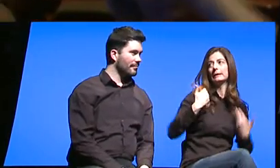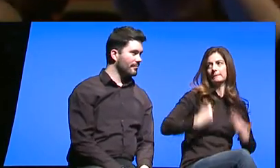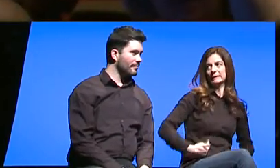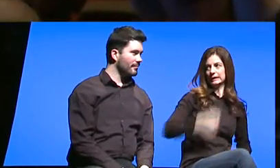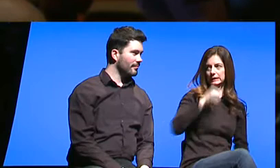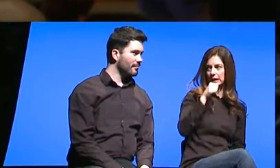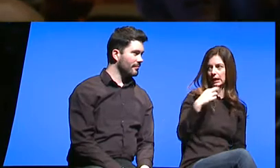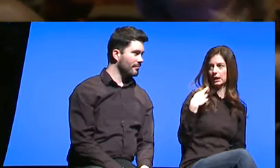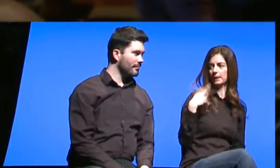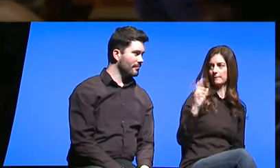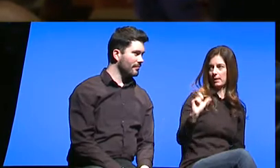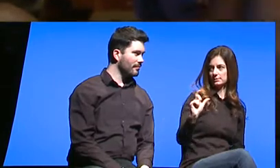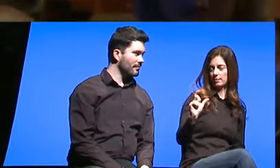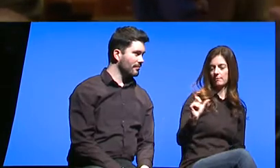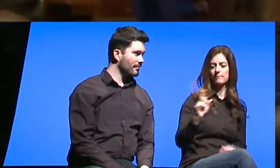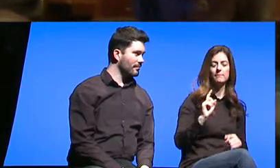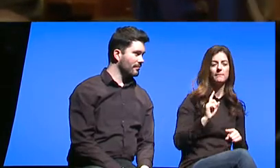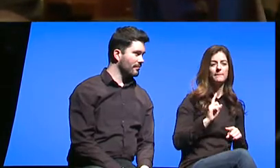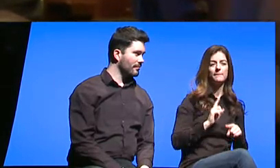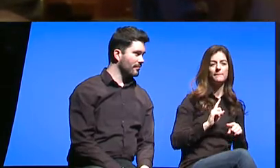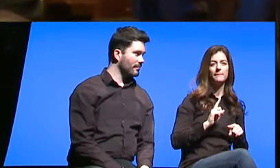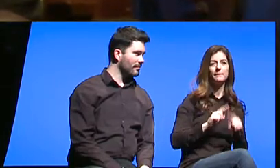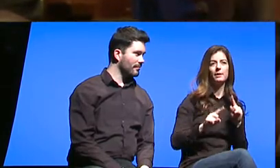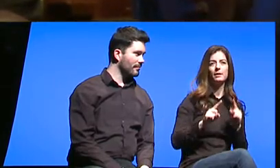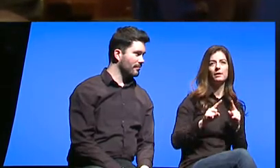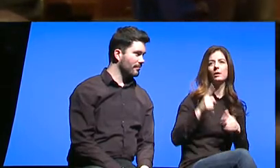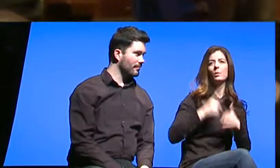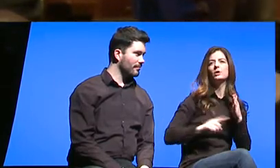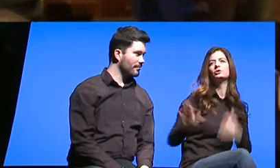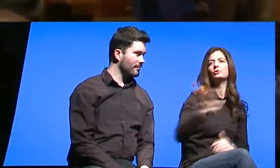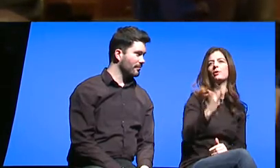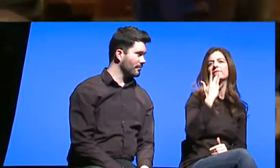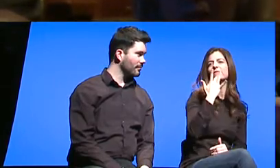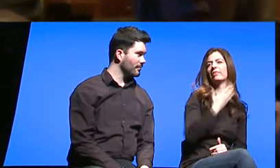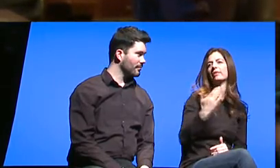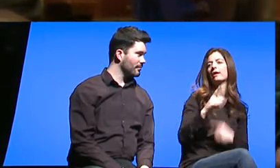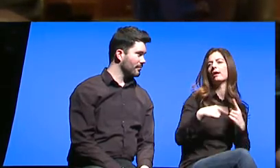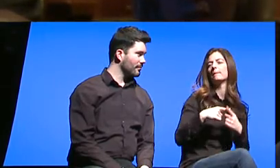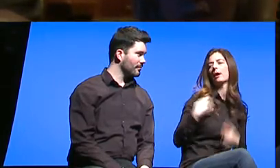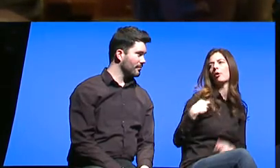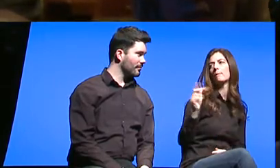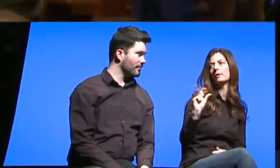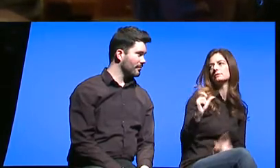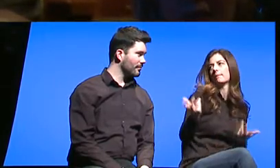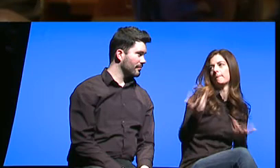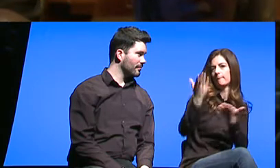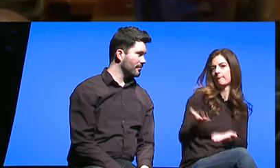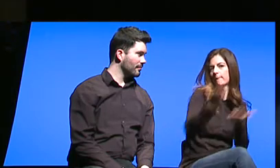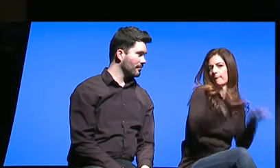but what is your favorite thing about being Muslim?